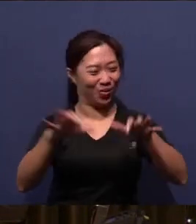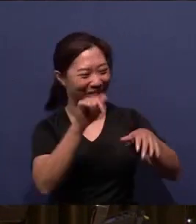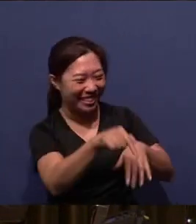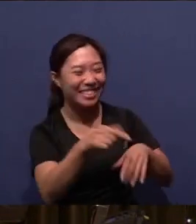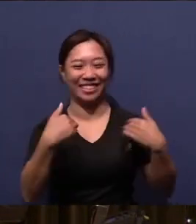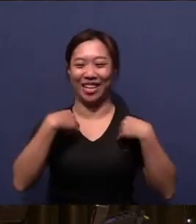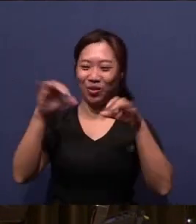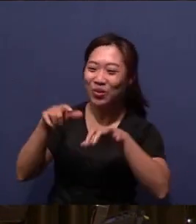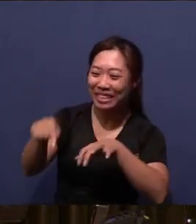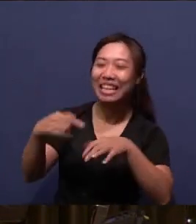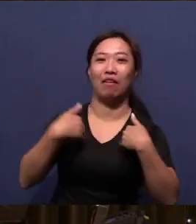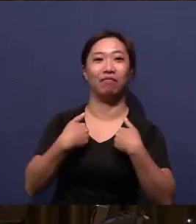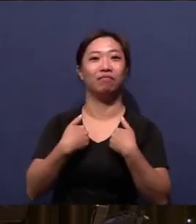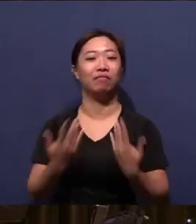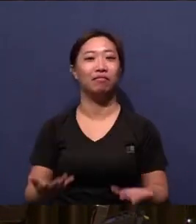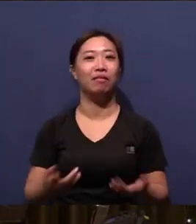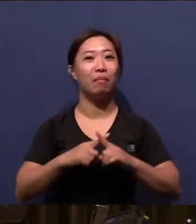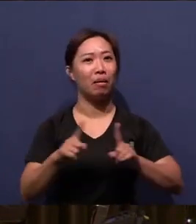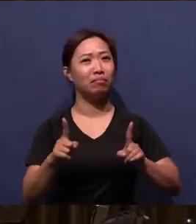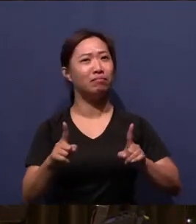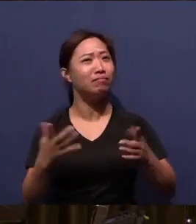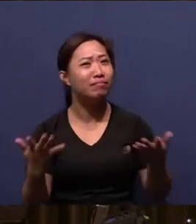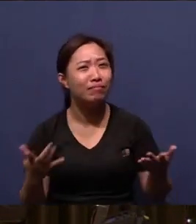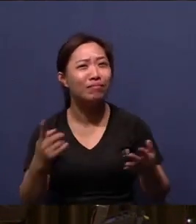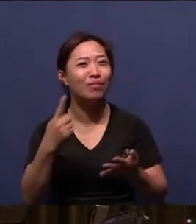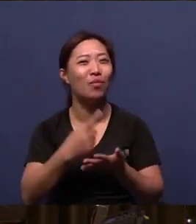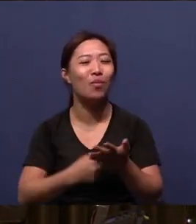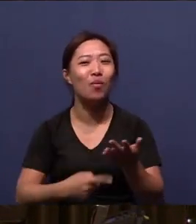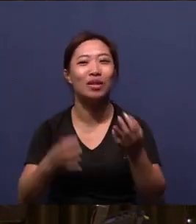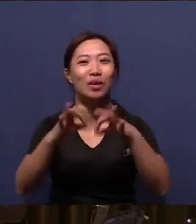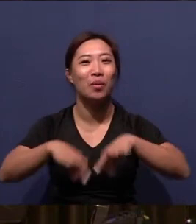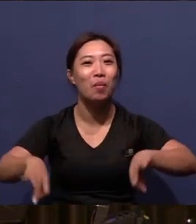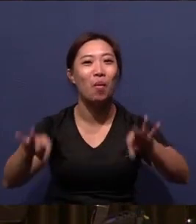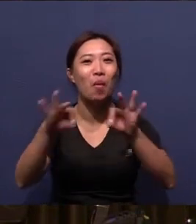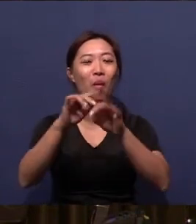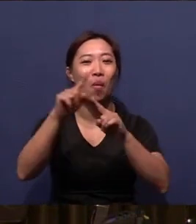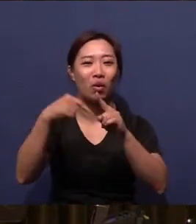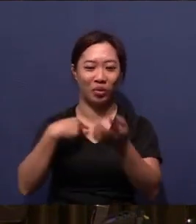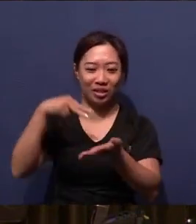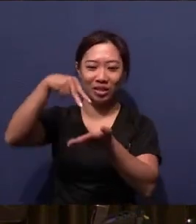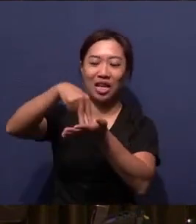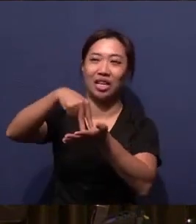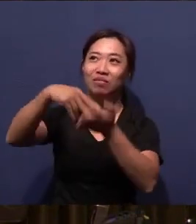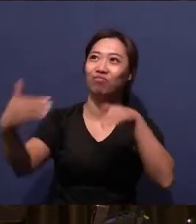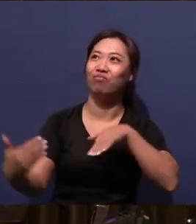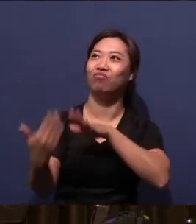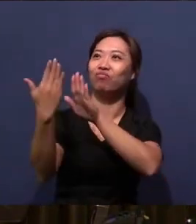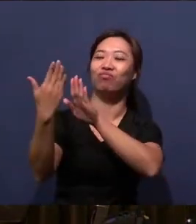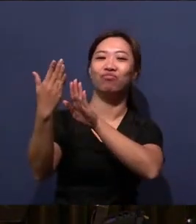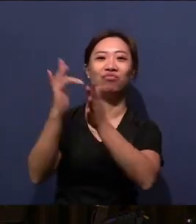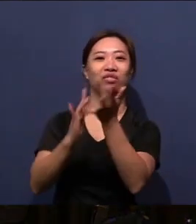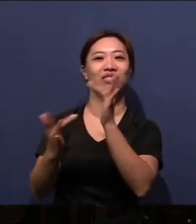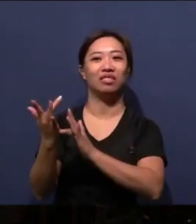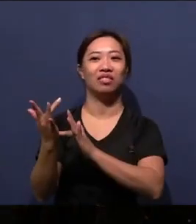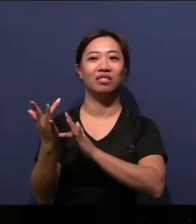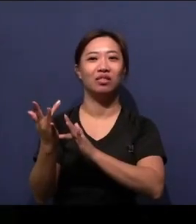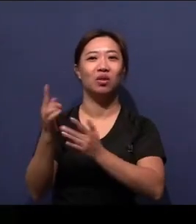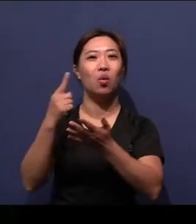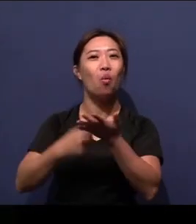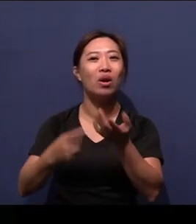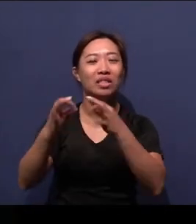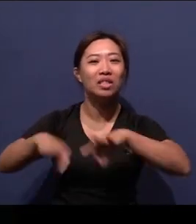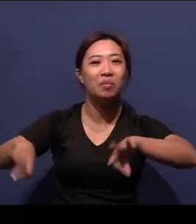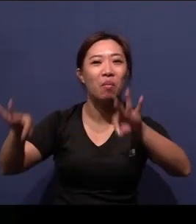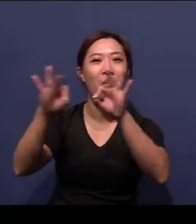that. But then, what really matters when we stand before Jesus? What really matters